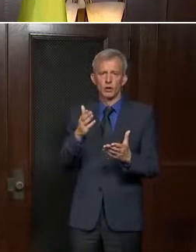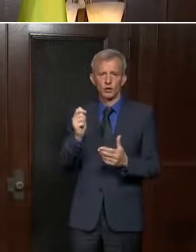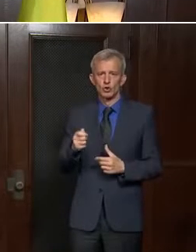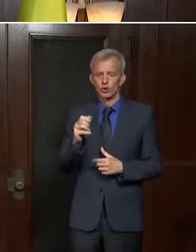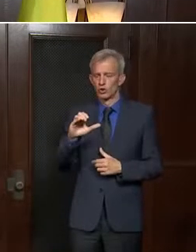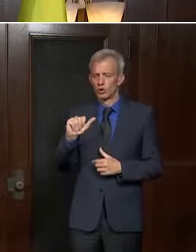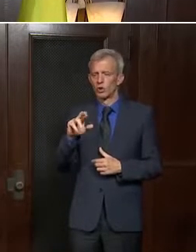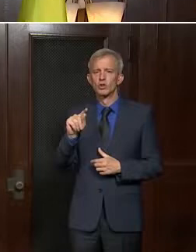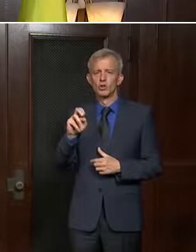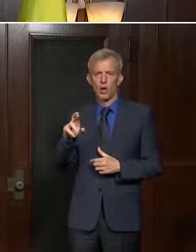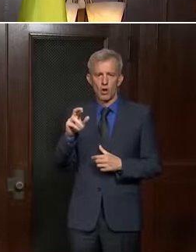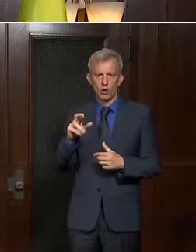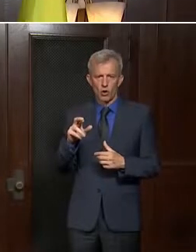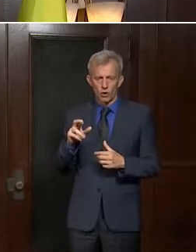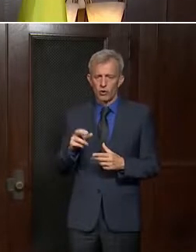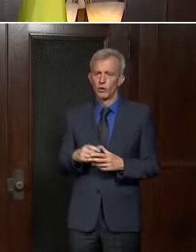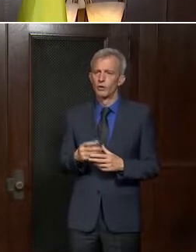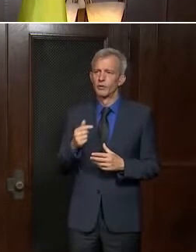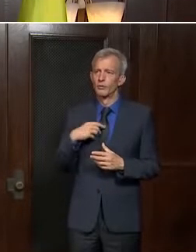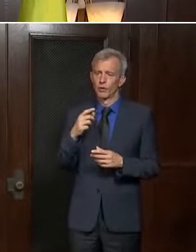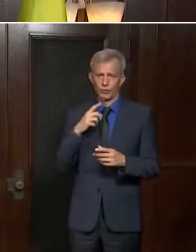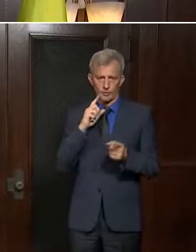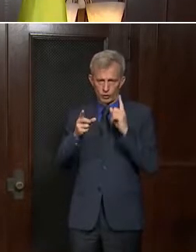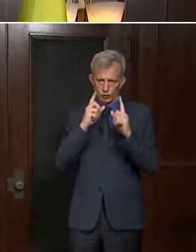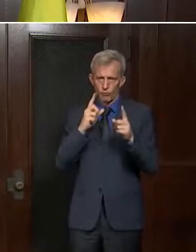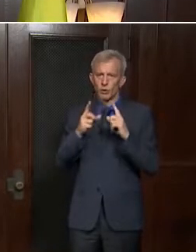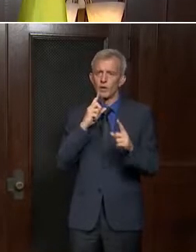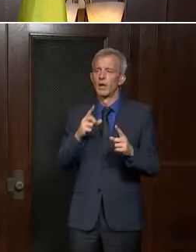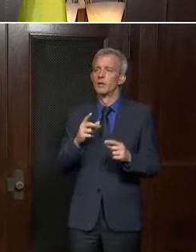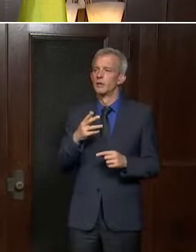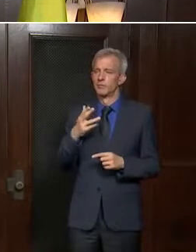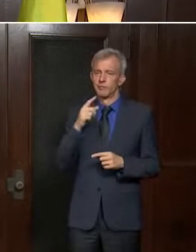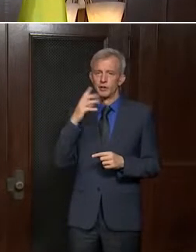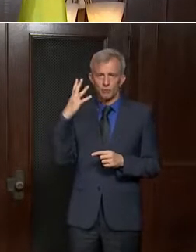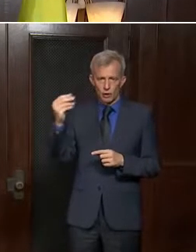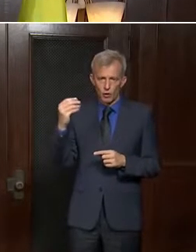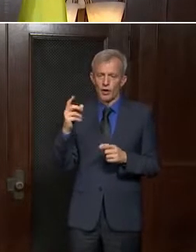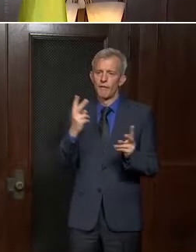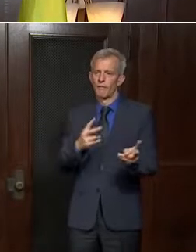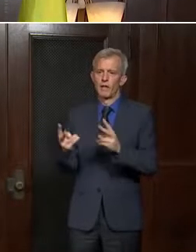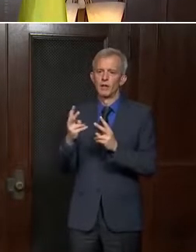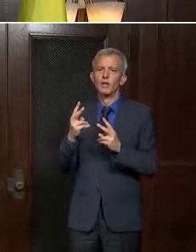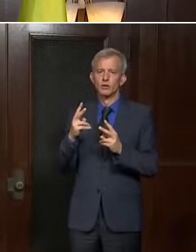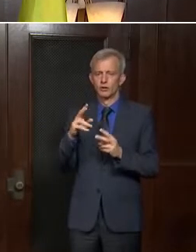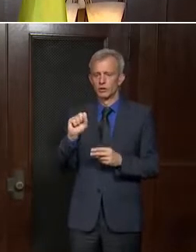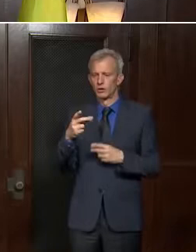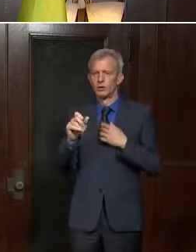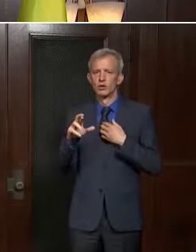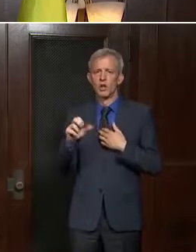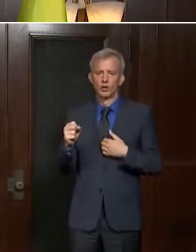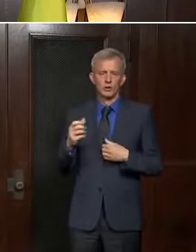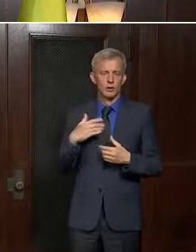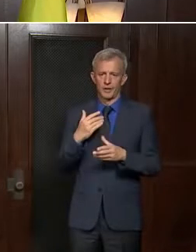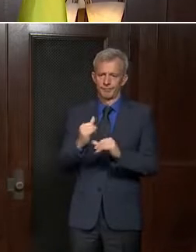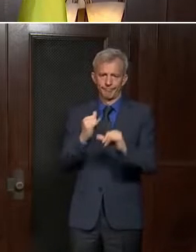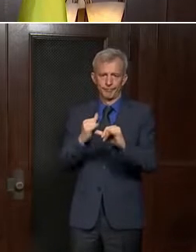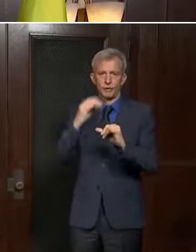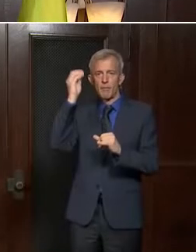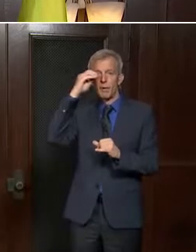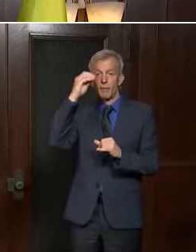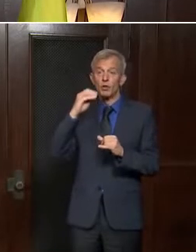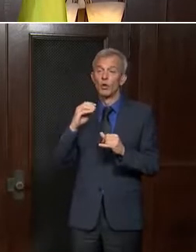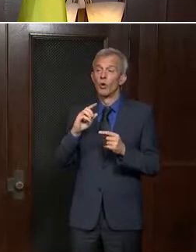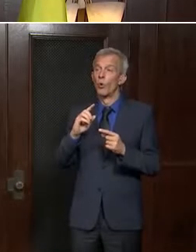been in regular communication. He's been out there visiting homeless shelters, sharing the same opinion I had when we didn't have